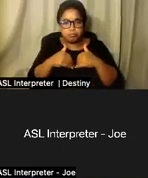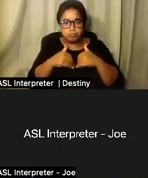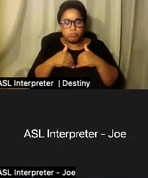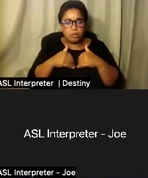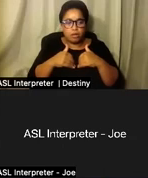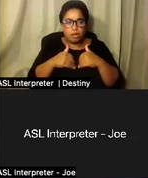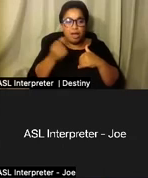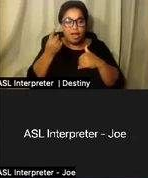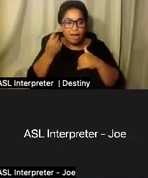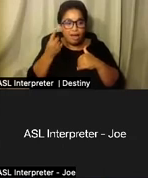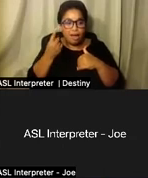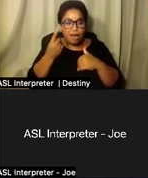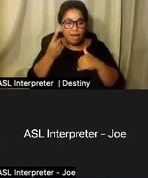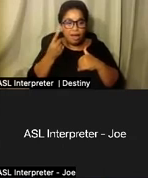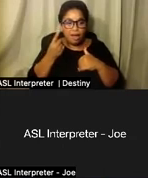But there were